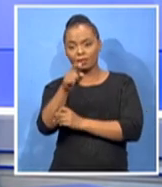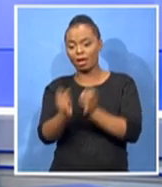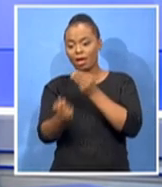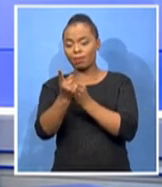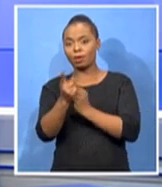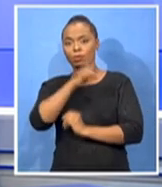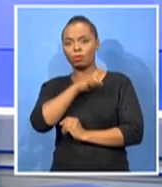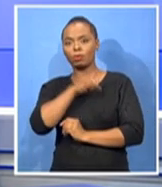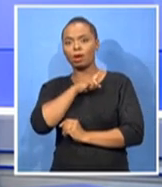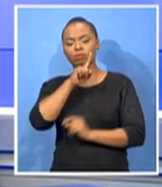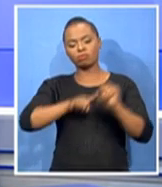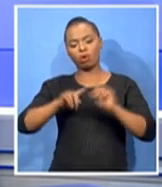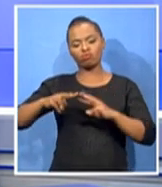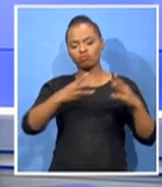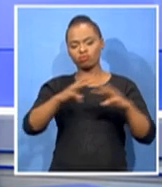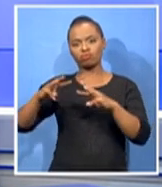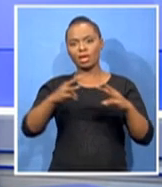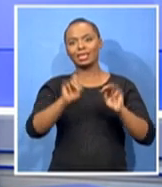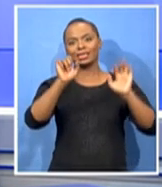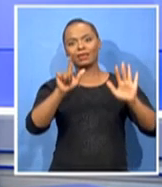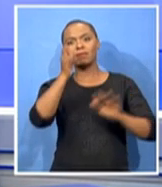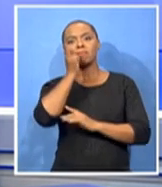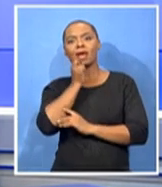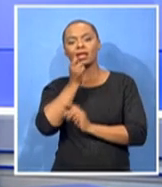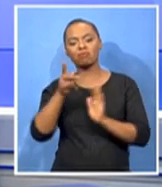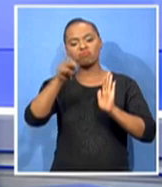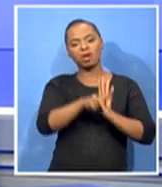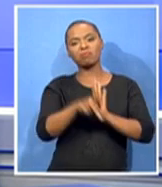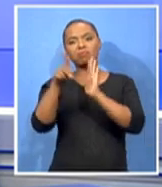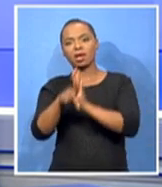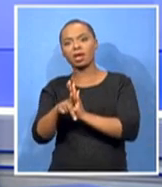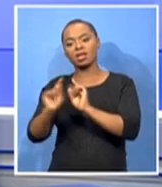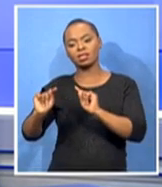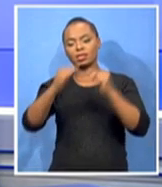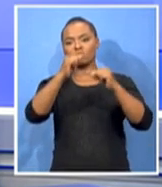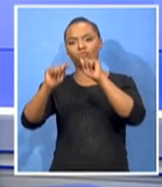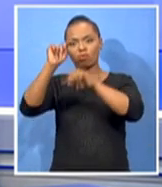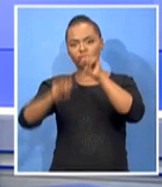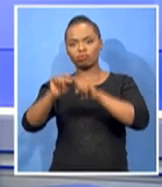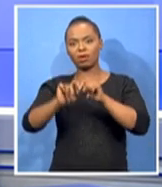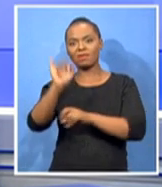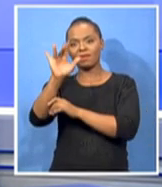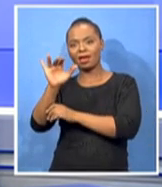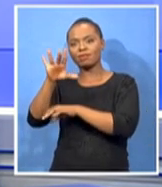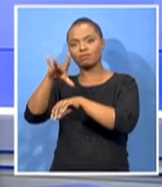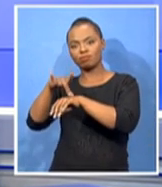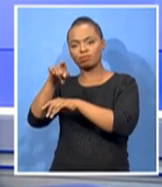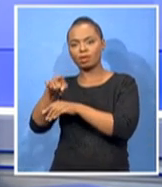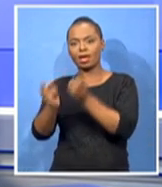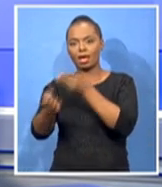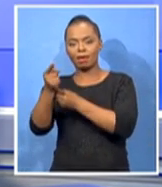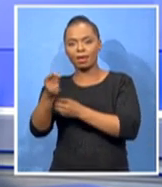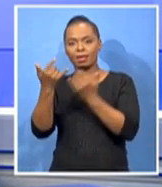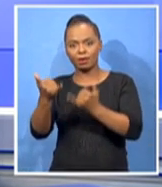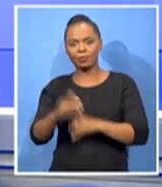were killed in this dispute while more than 5 were injured. The South African Defence Force has since joined forces with the police